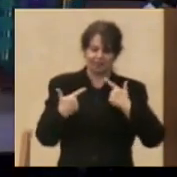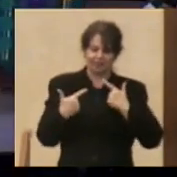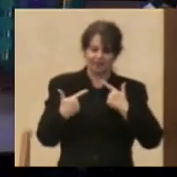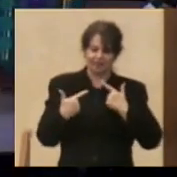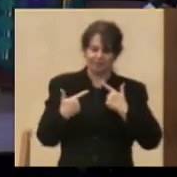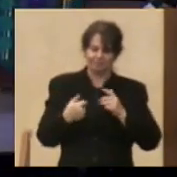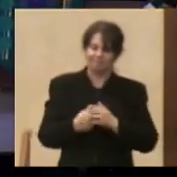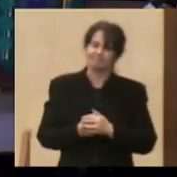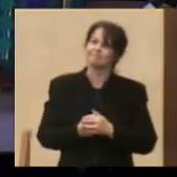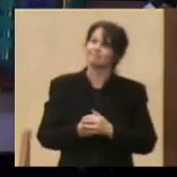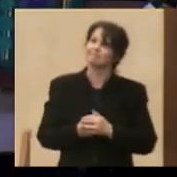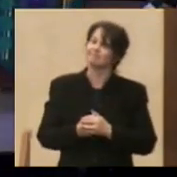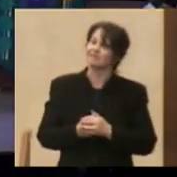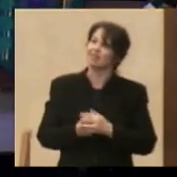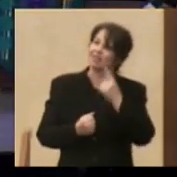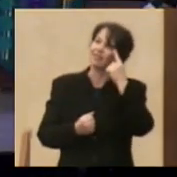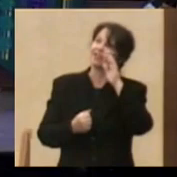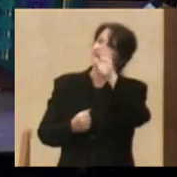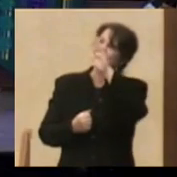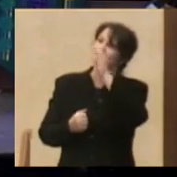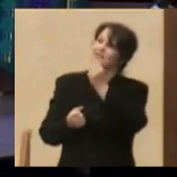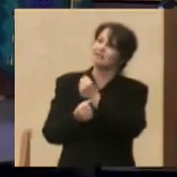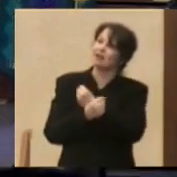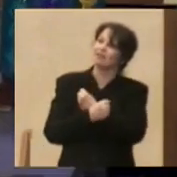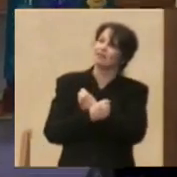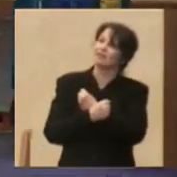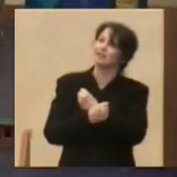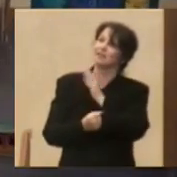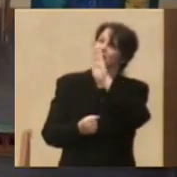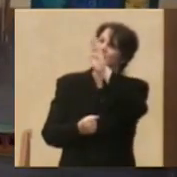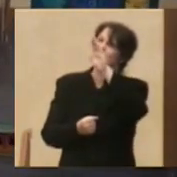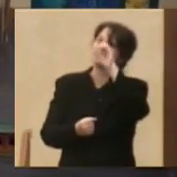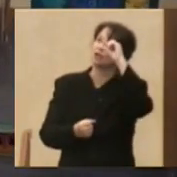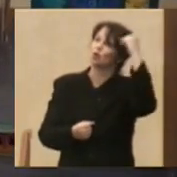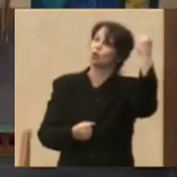God's kind of love and God's kind of grace.